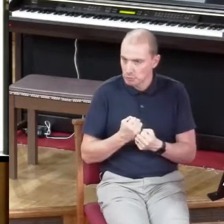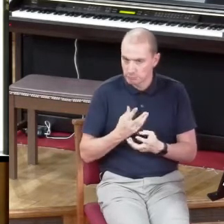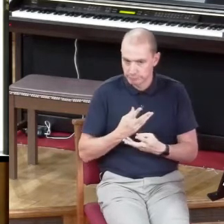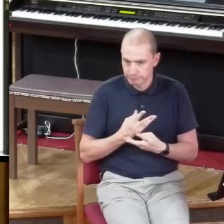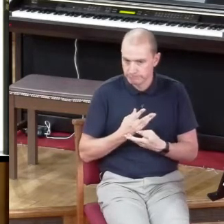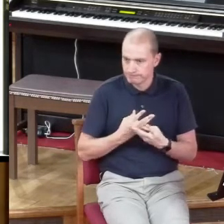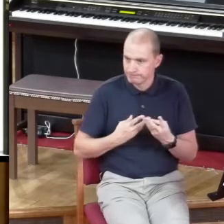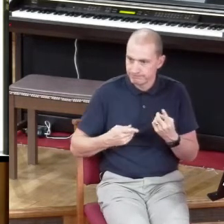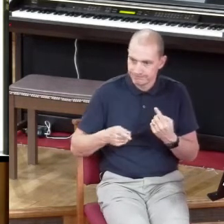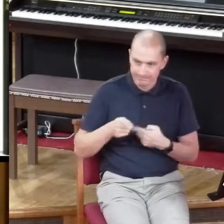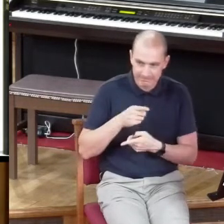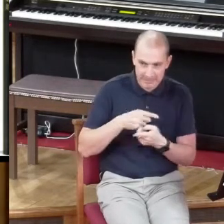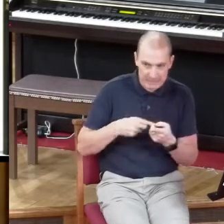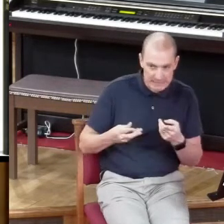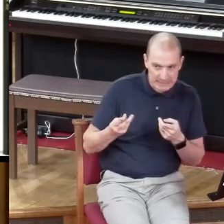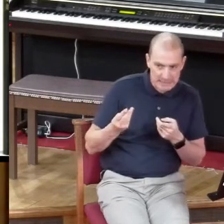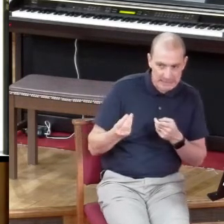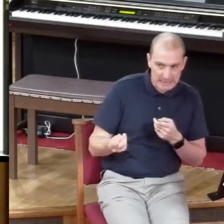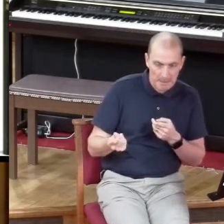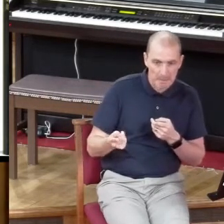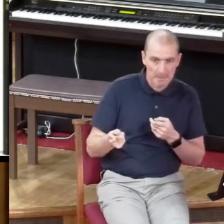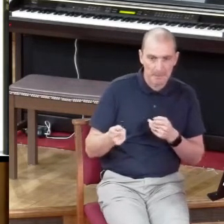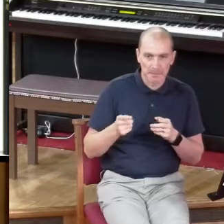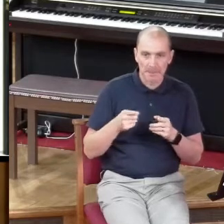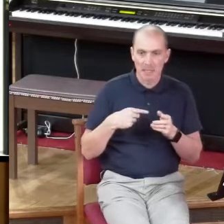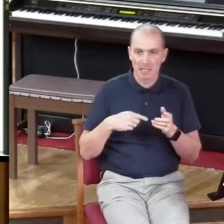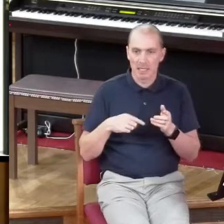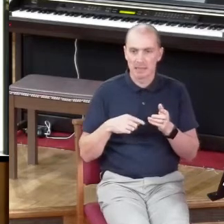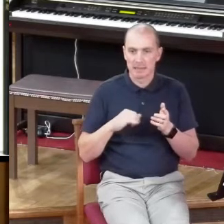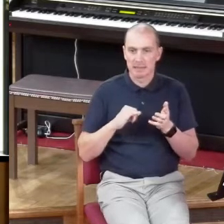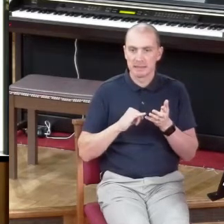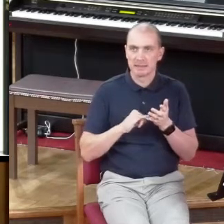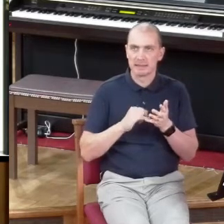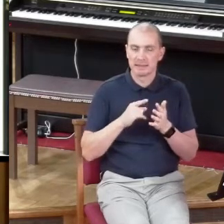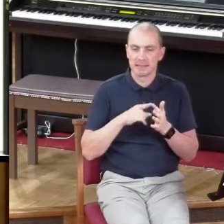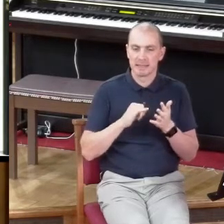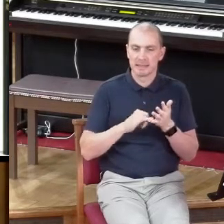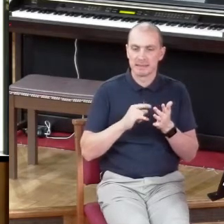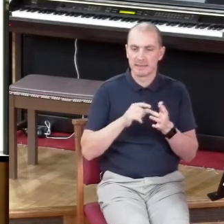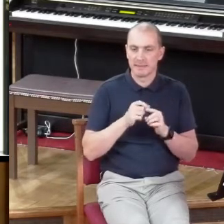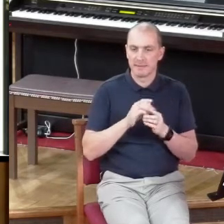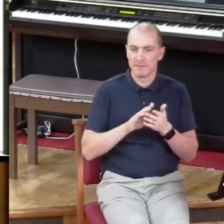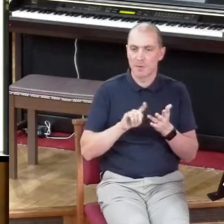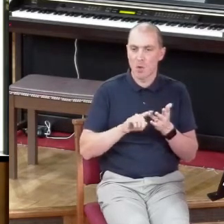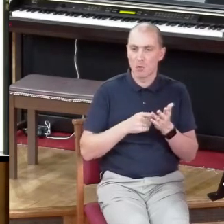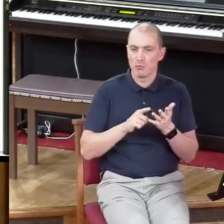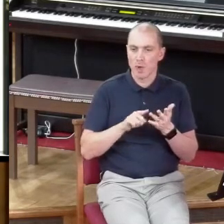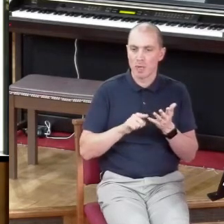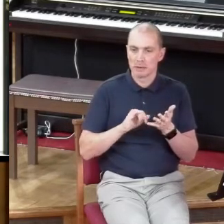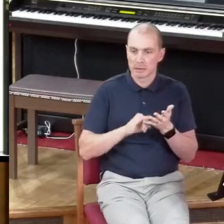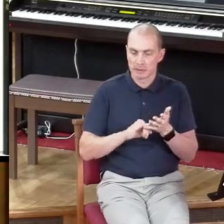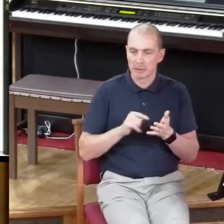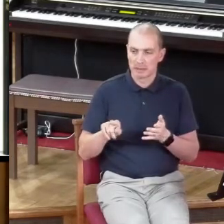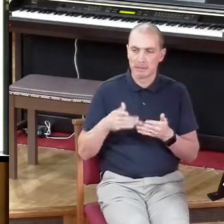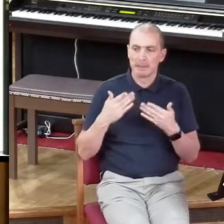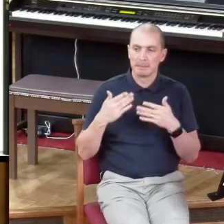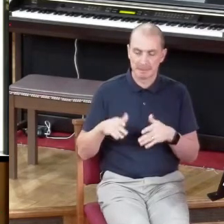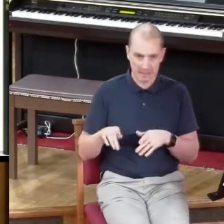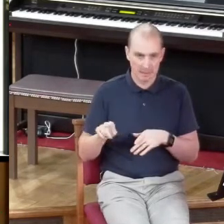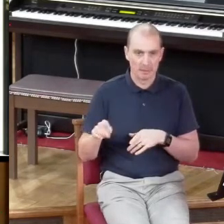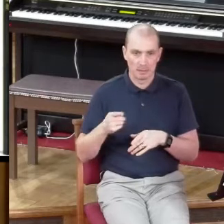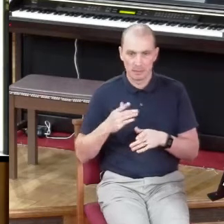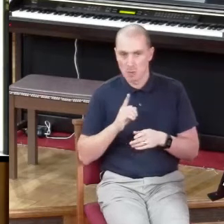from some, like Onesiphorus, for example, in the very next verse, and it tells us that he went out of his way to look for Paul and